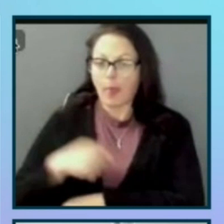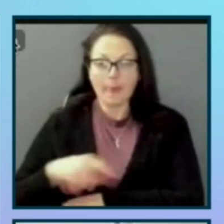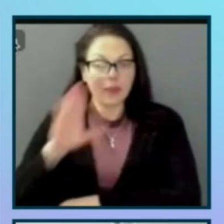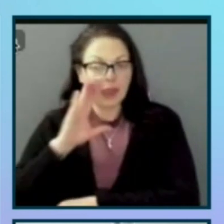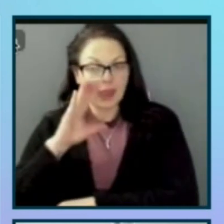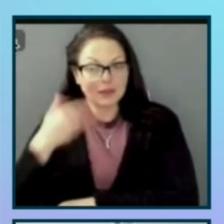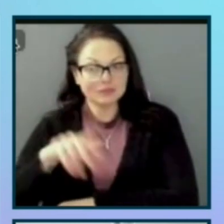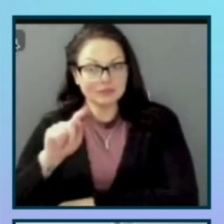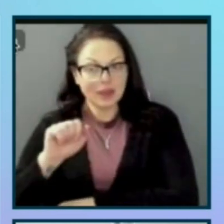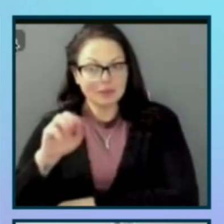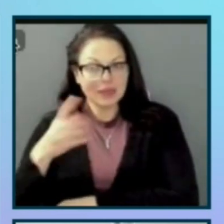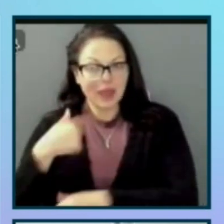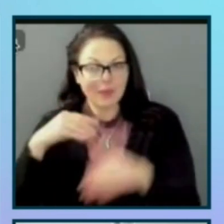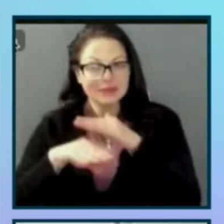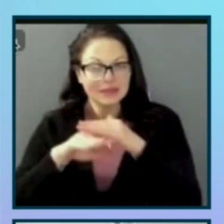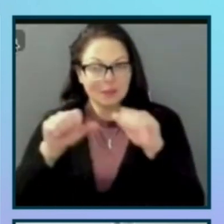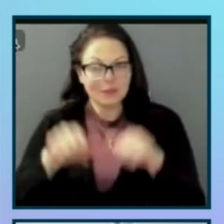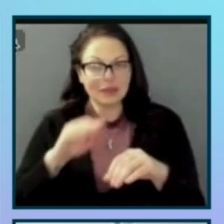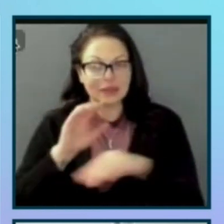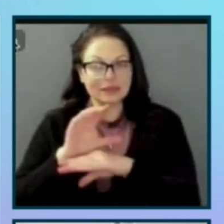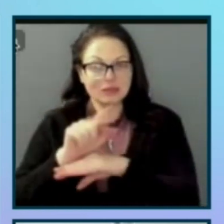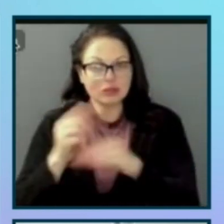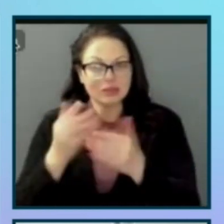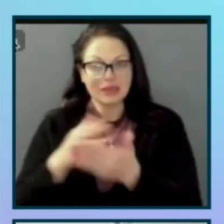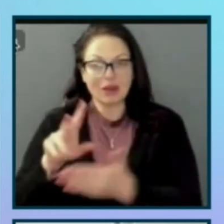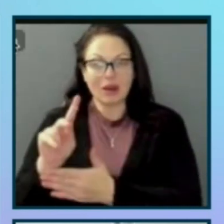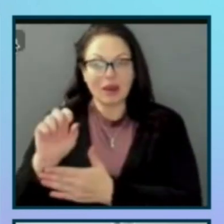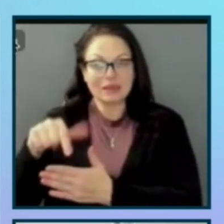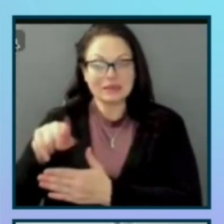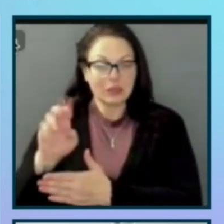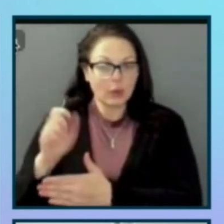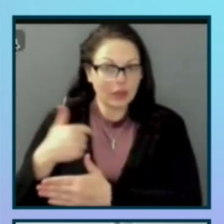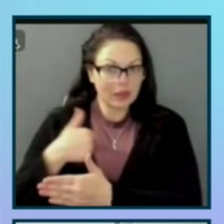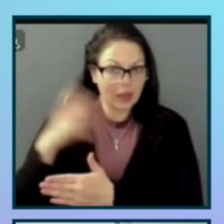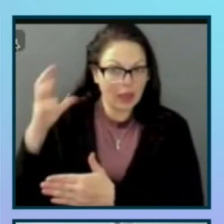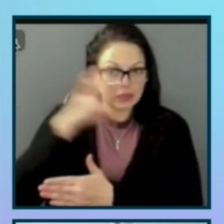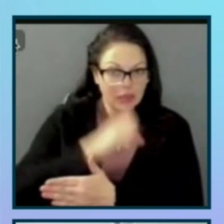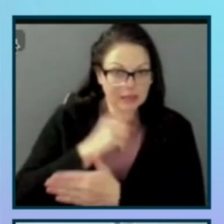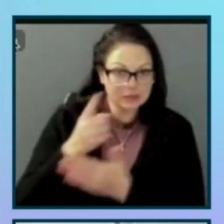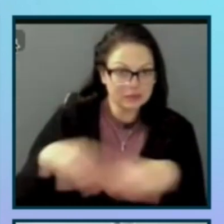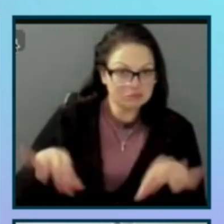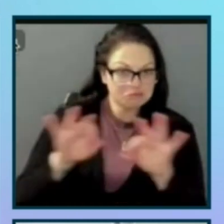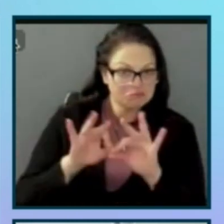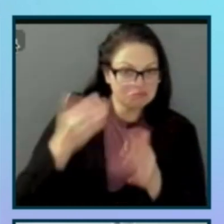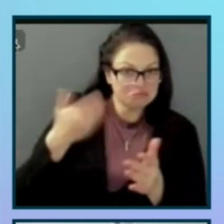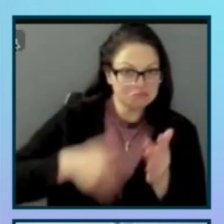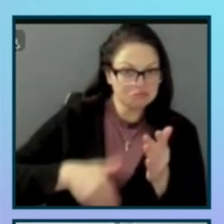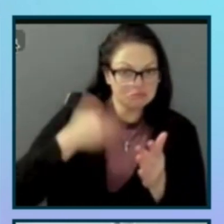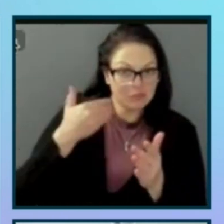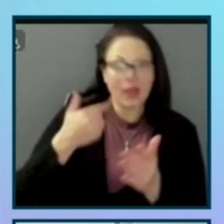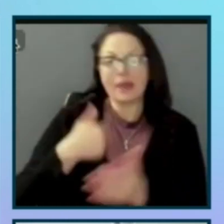Harshbarger. I'm an accessibility consultant here at DQ. And also, I guess since it's pertinent to this particular discussion, I am totally